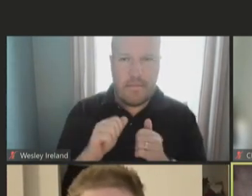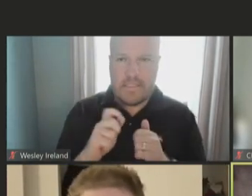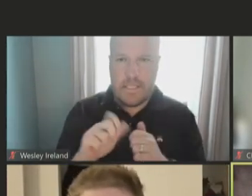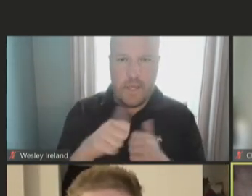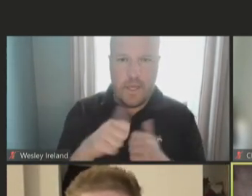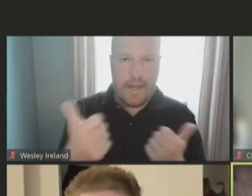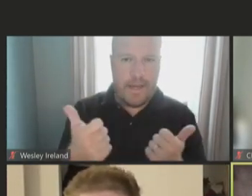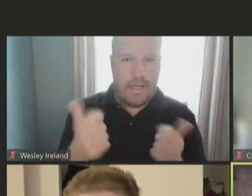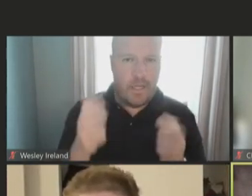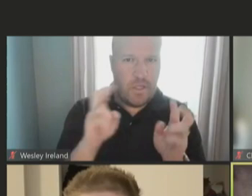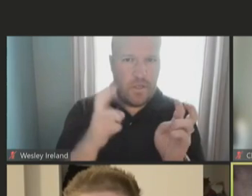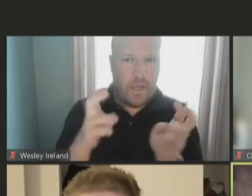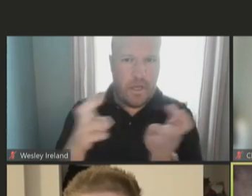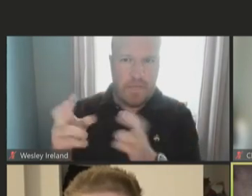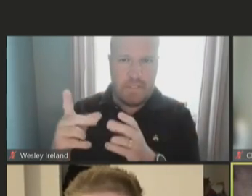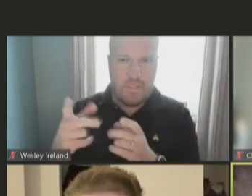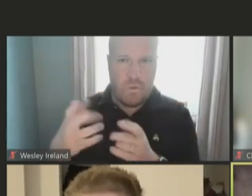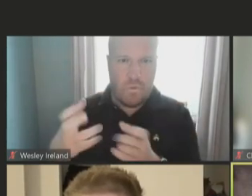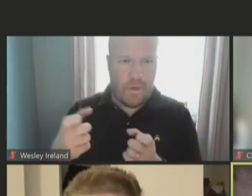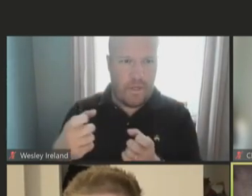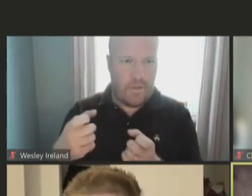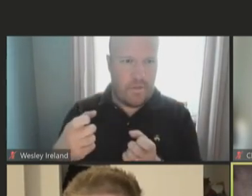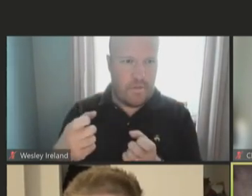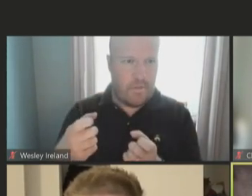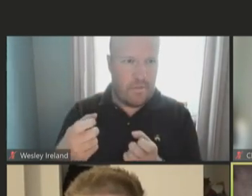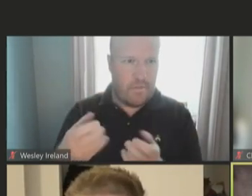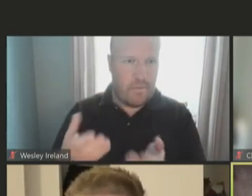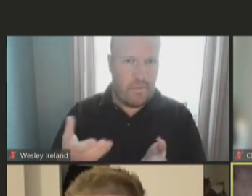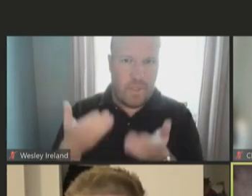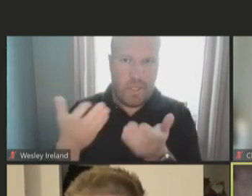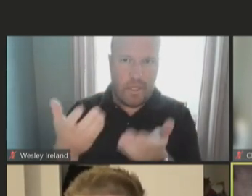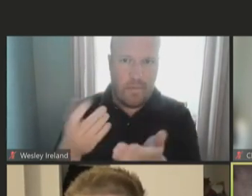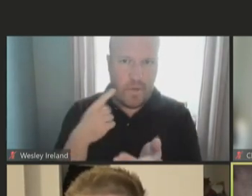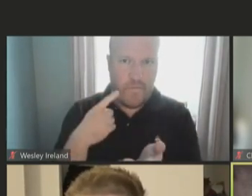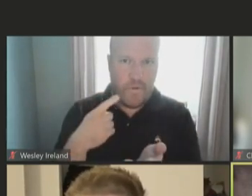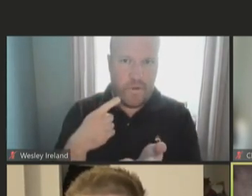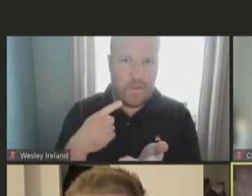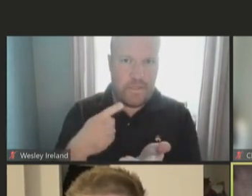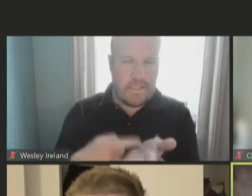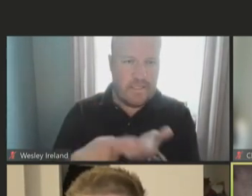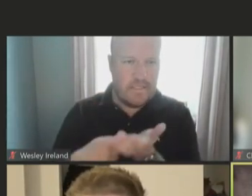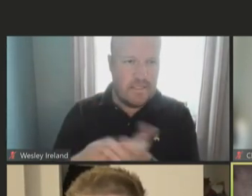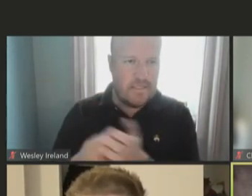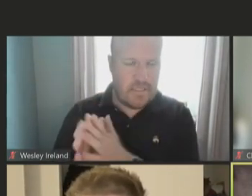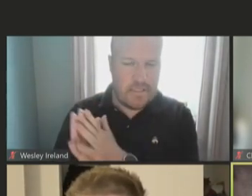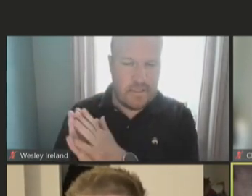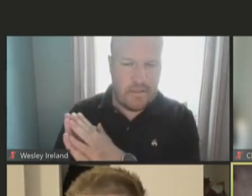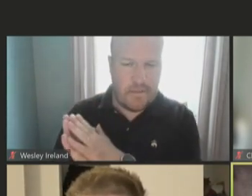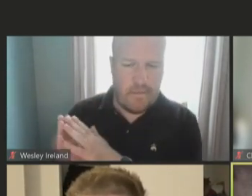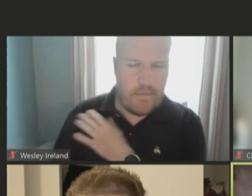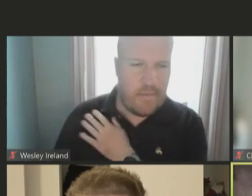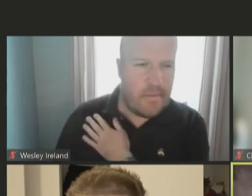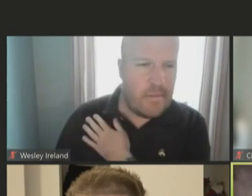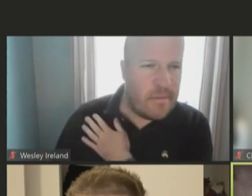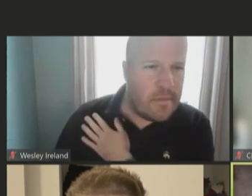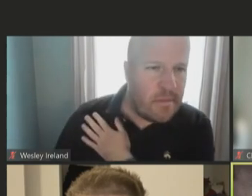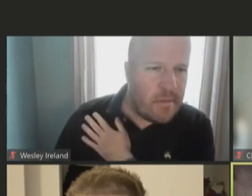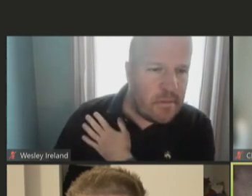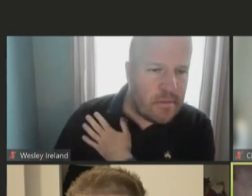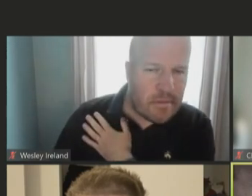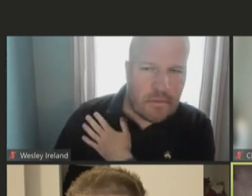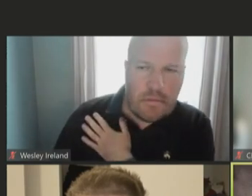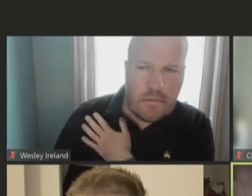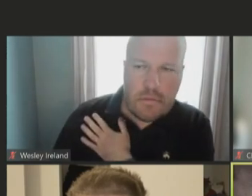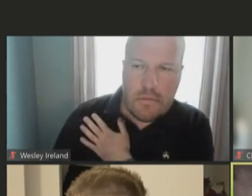Does anyone have topics they want to bring forward for discussion in